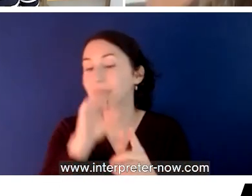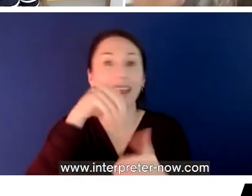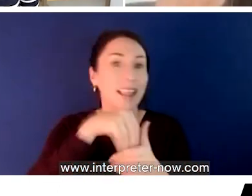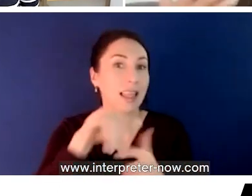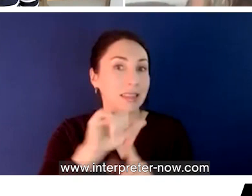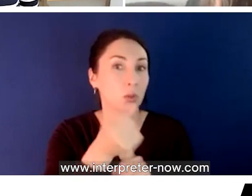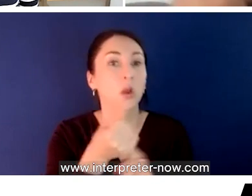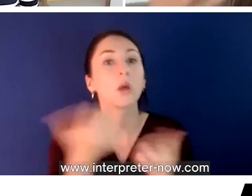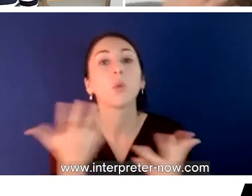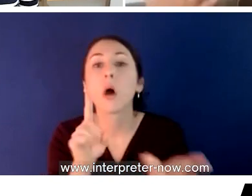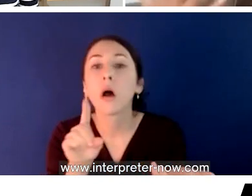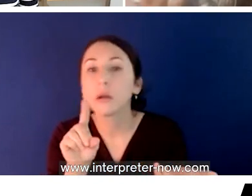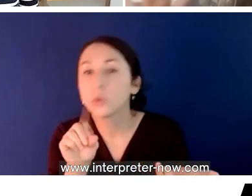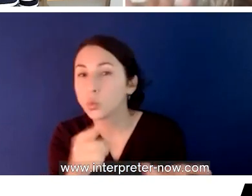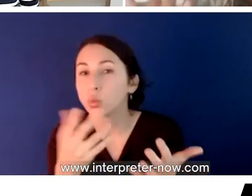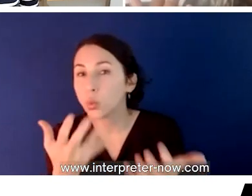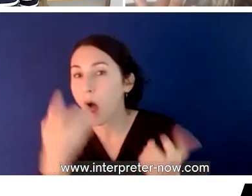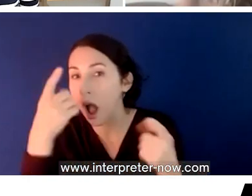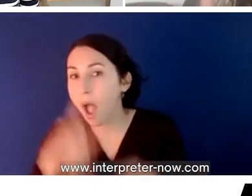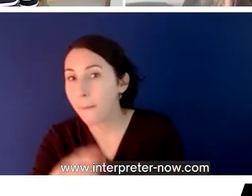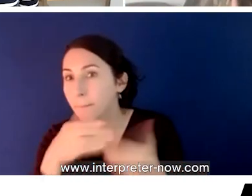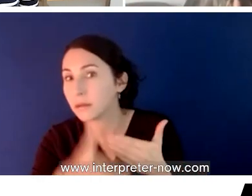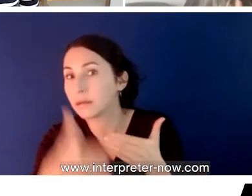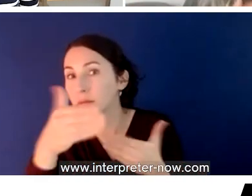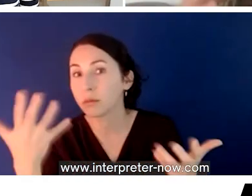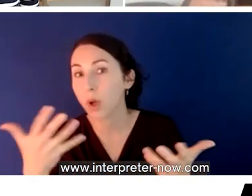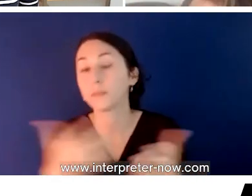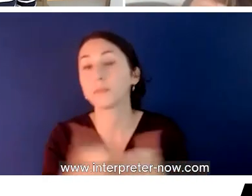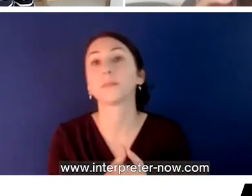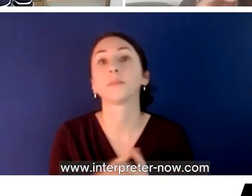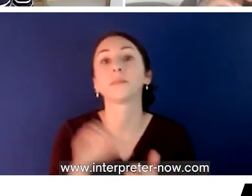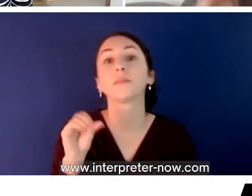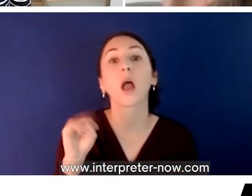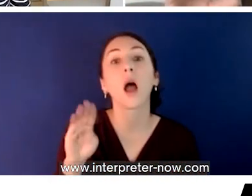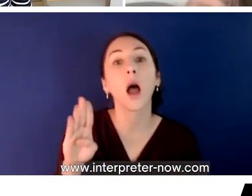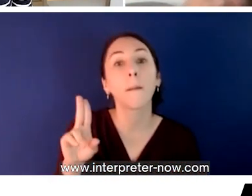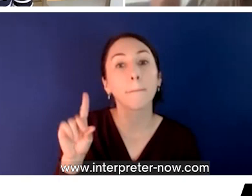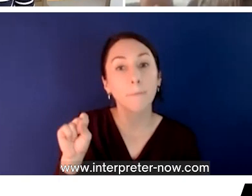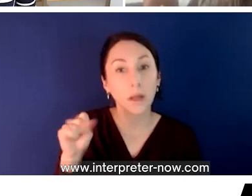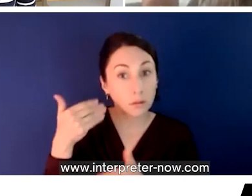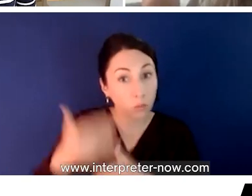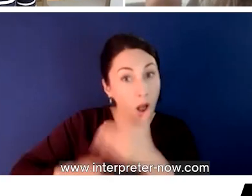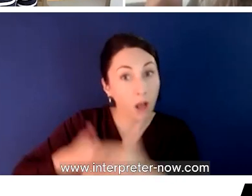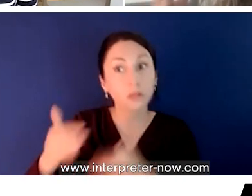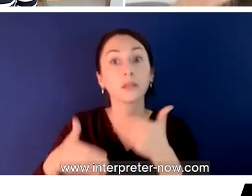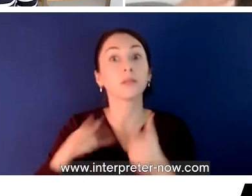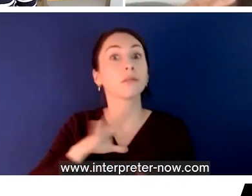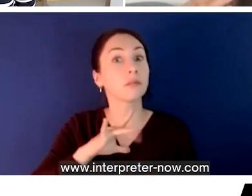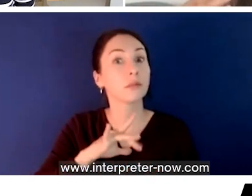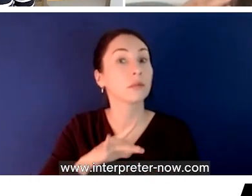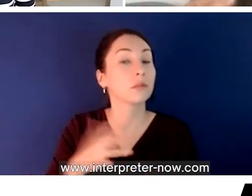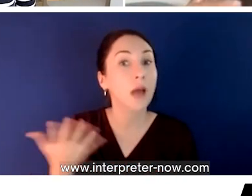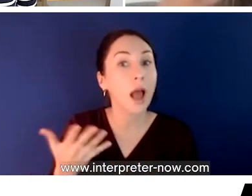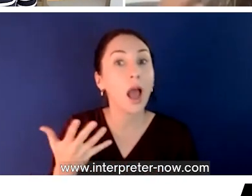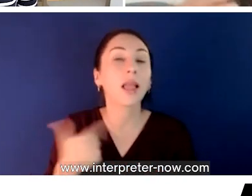about given a situation, like, what do you want to have happen? And so the beautiful thing about the ombuds process